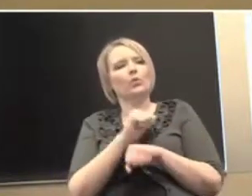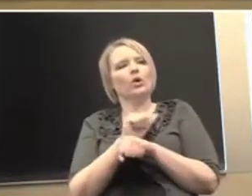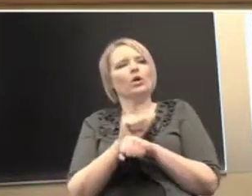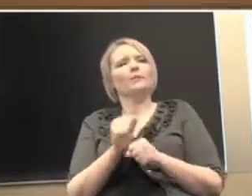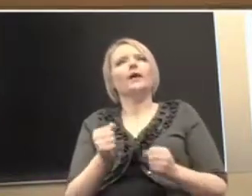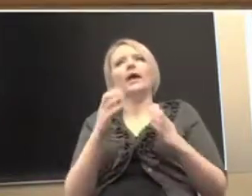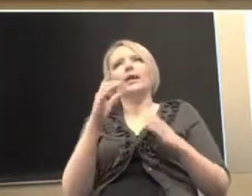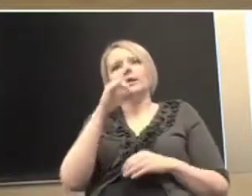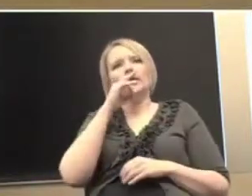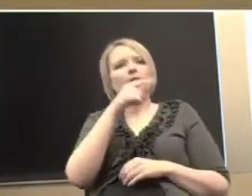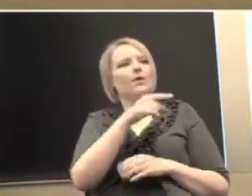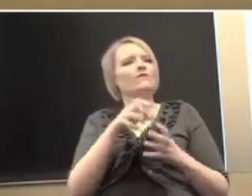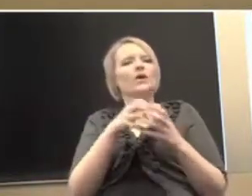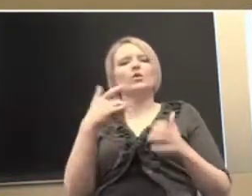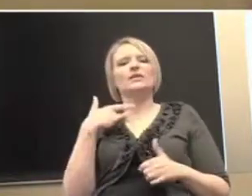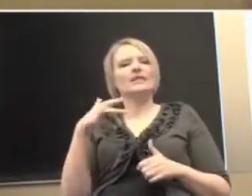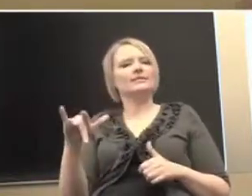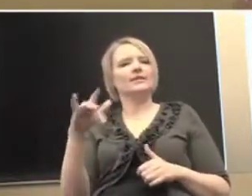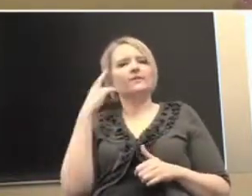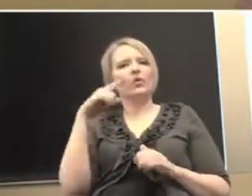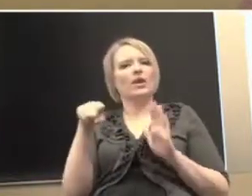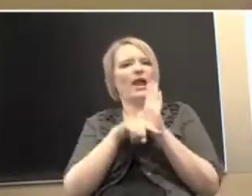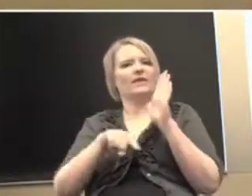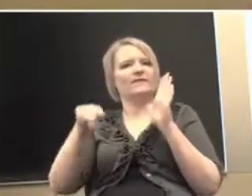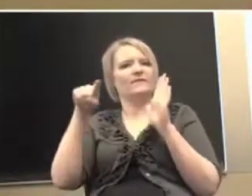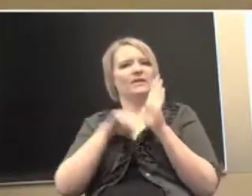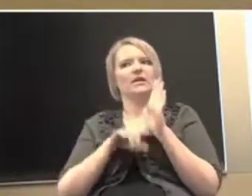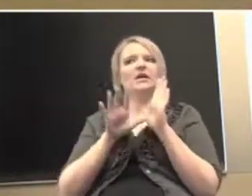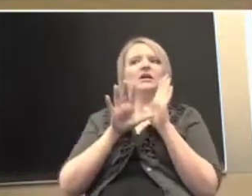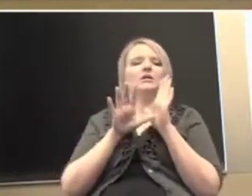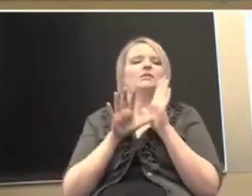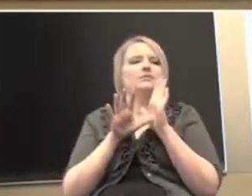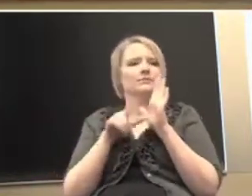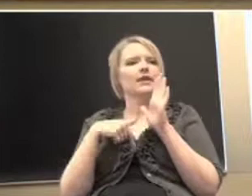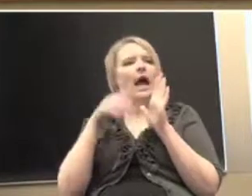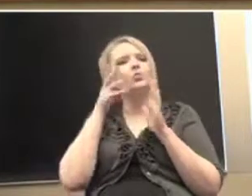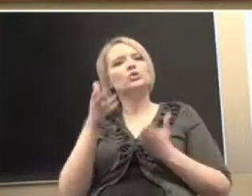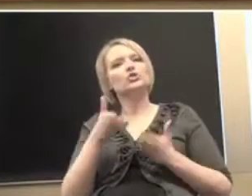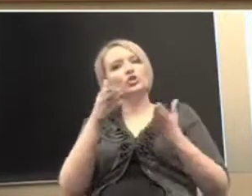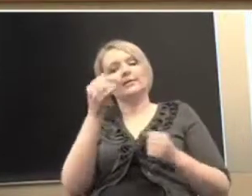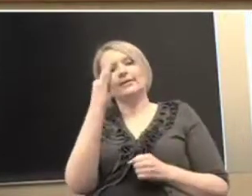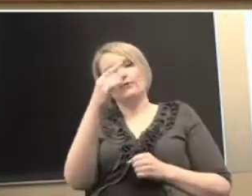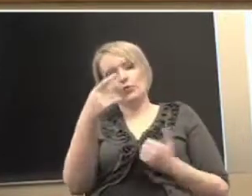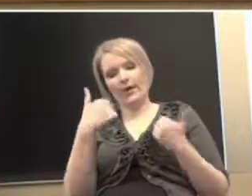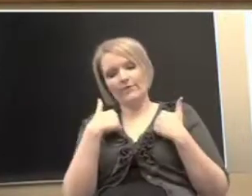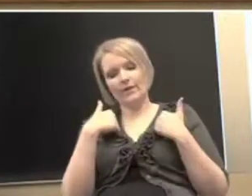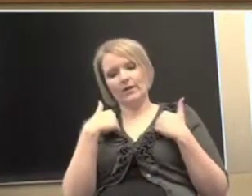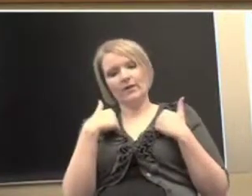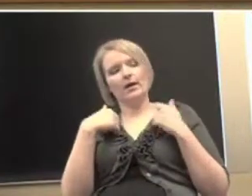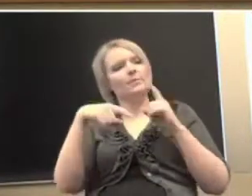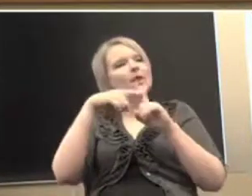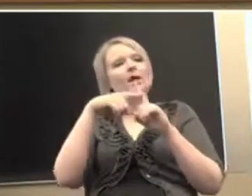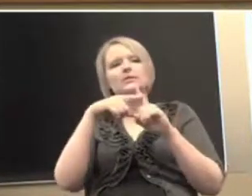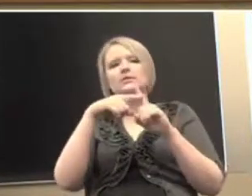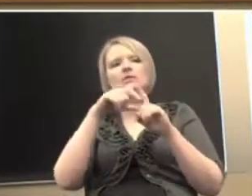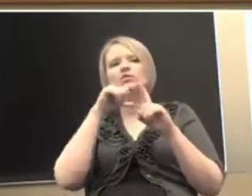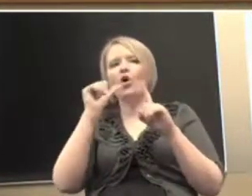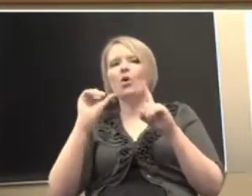are incredibly sensitive to negative messages. The one thing I would suggest, that if you've got a plus, don't put a